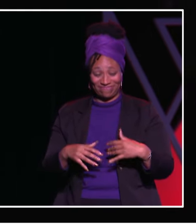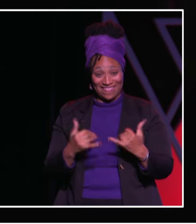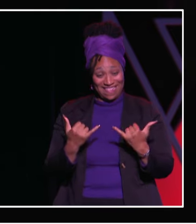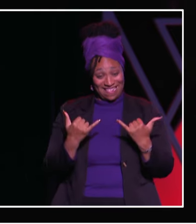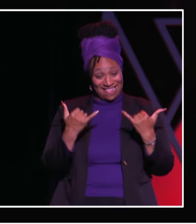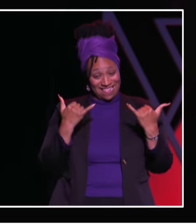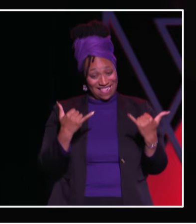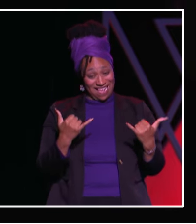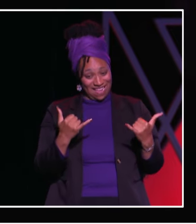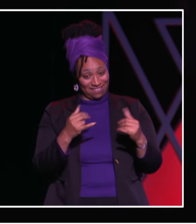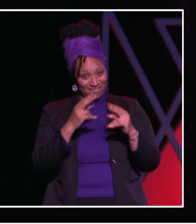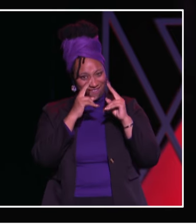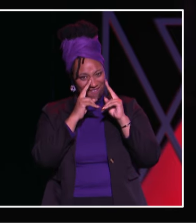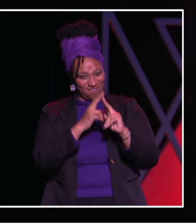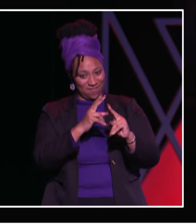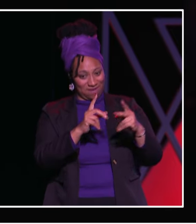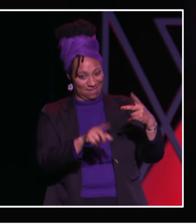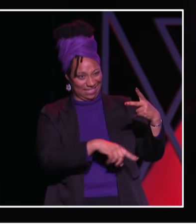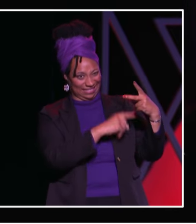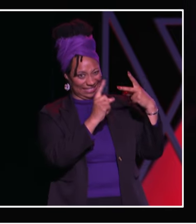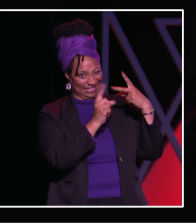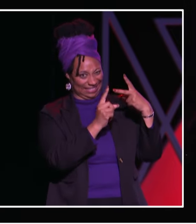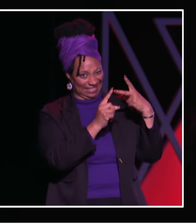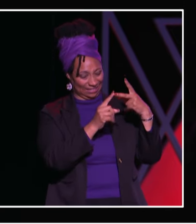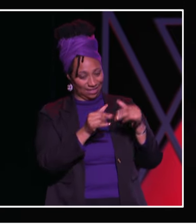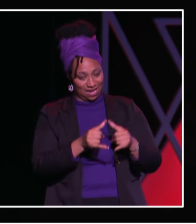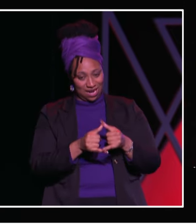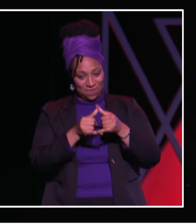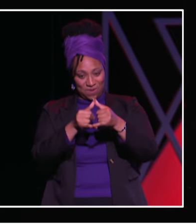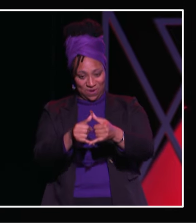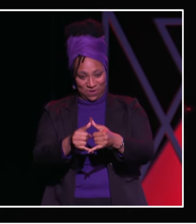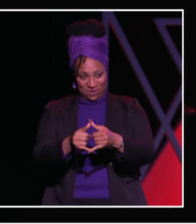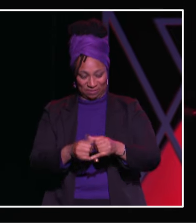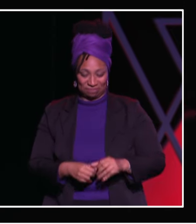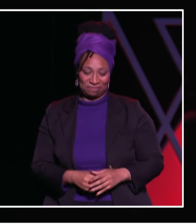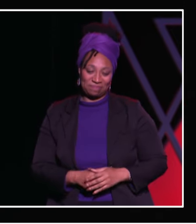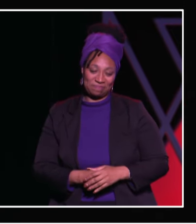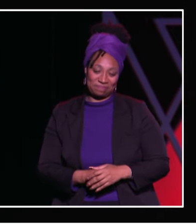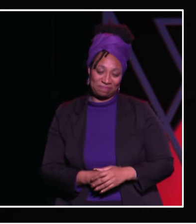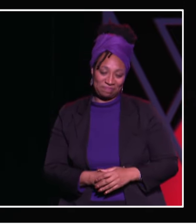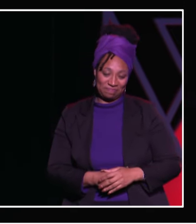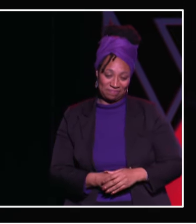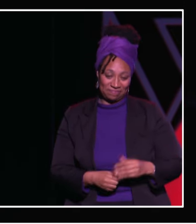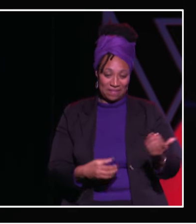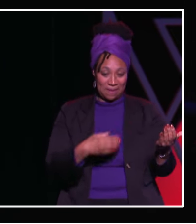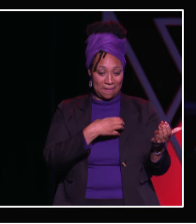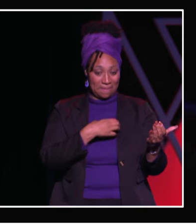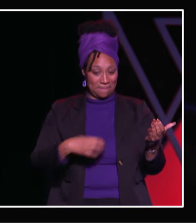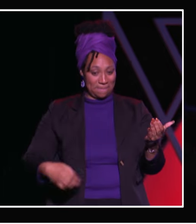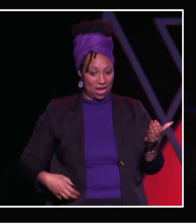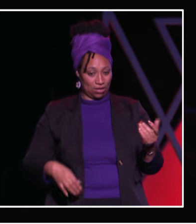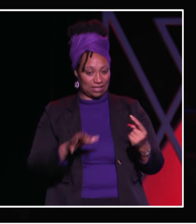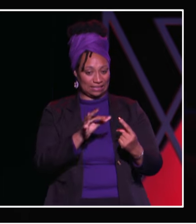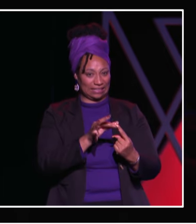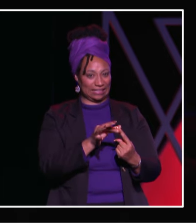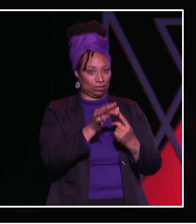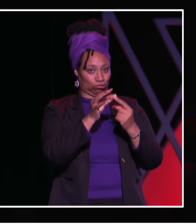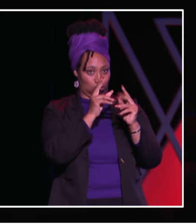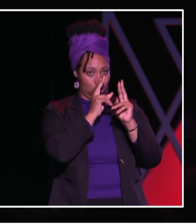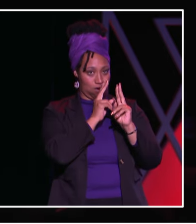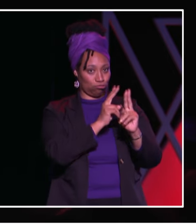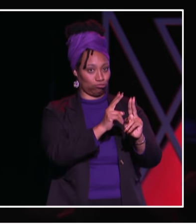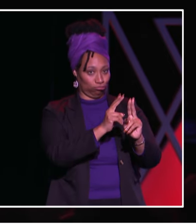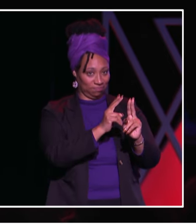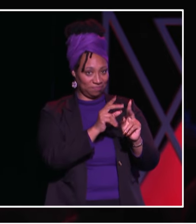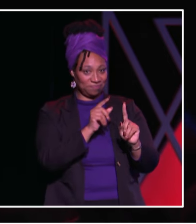presenting another highlight for the evening, and that's the Mayor's Distinguished Honor. This